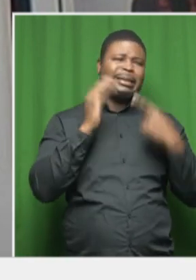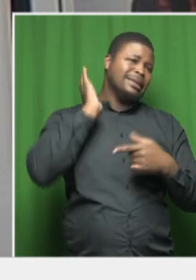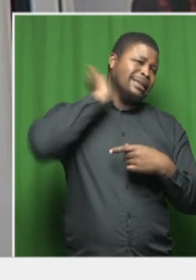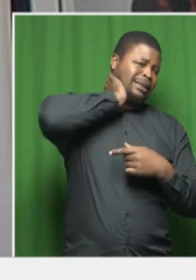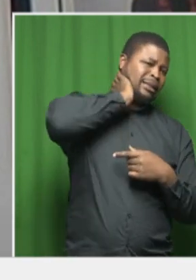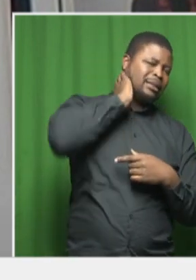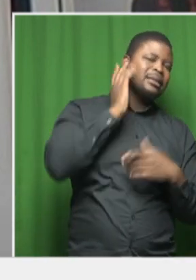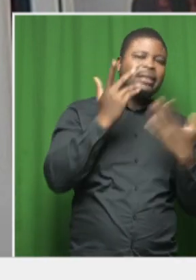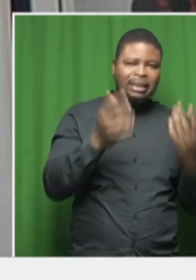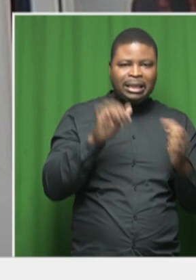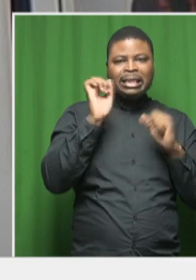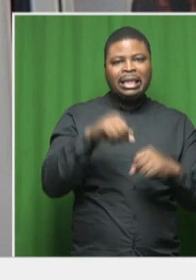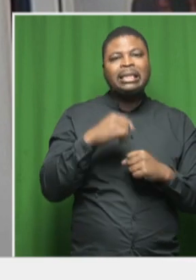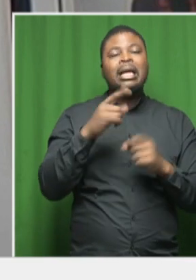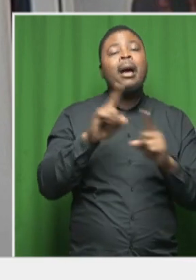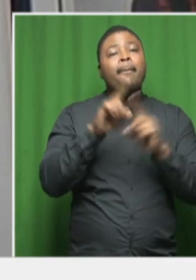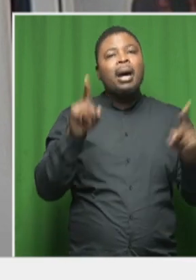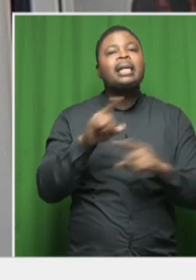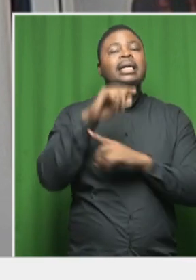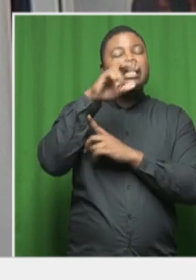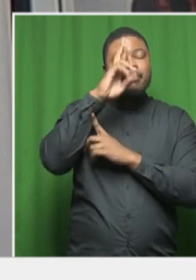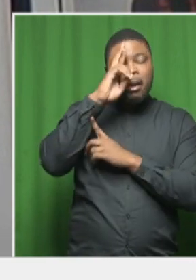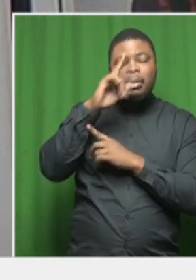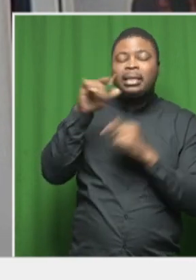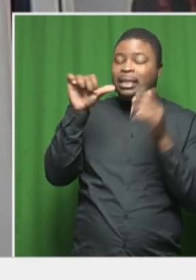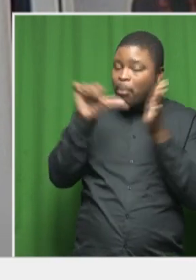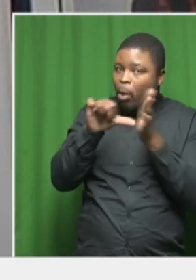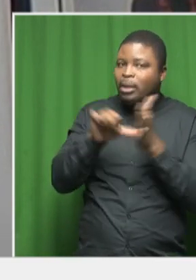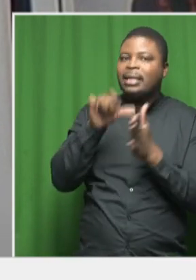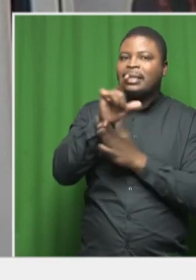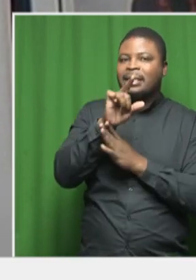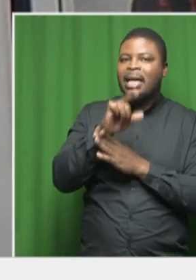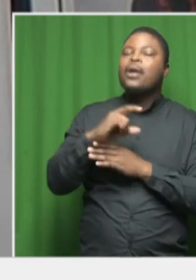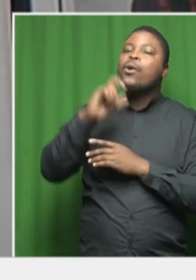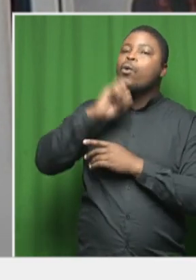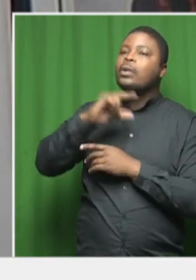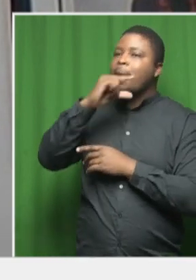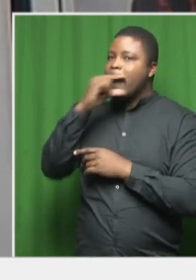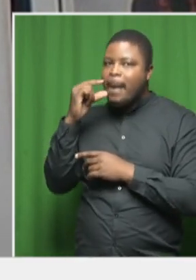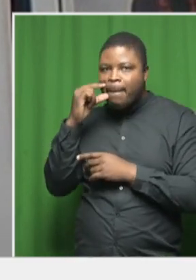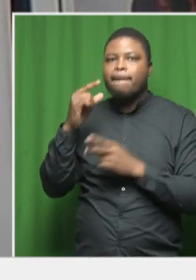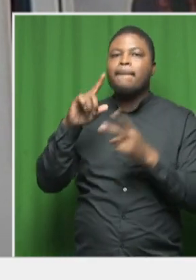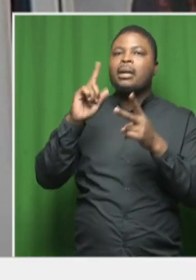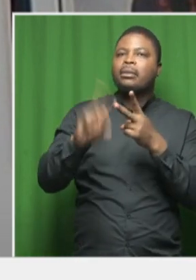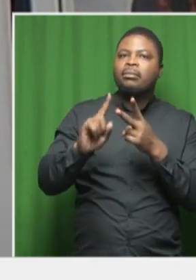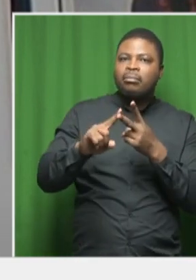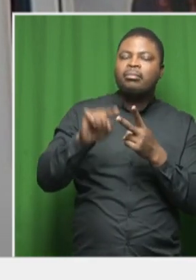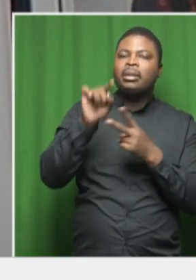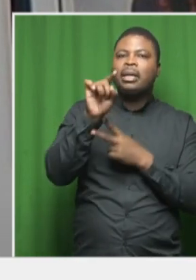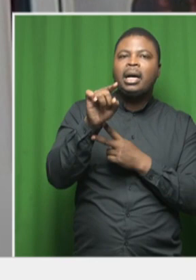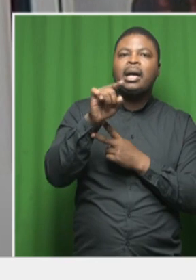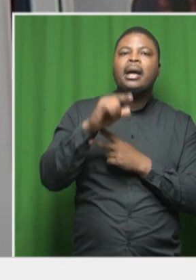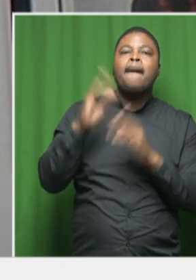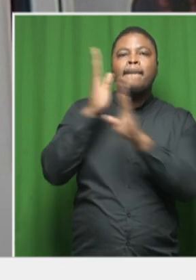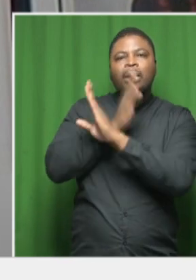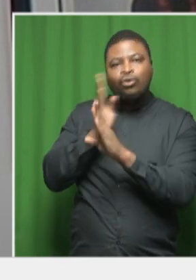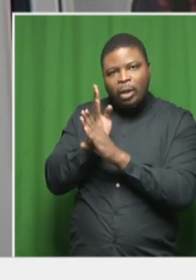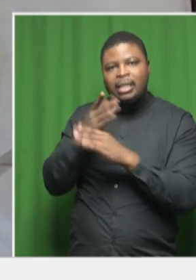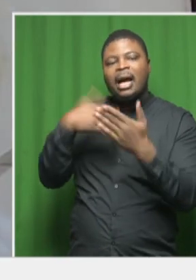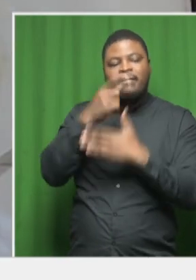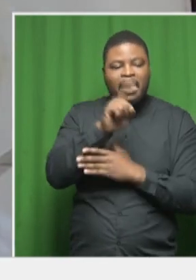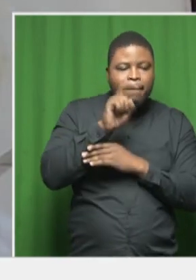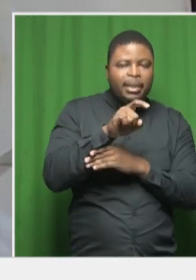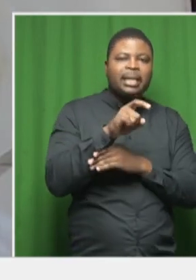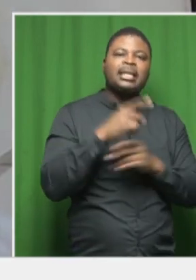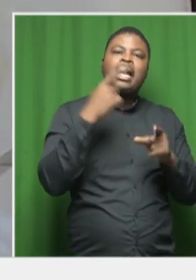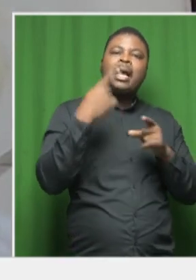really easy to remember a username, a password, play, and ask for help. Unpack for us,